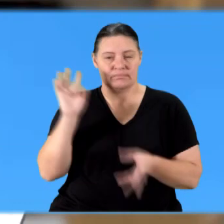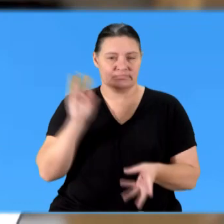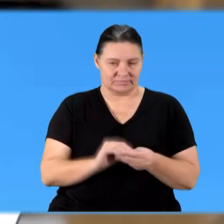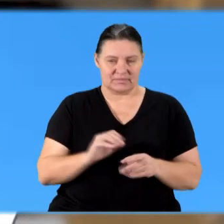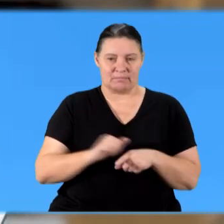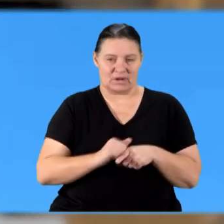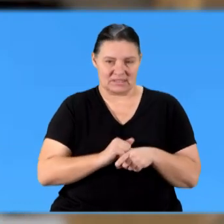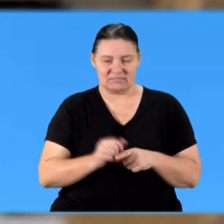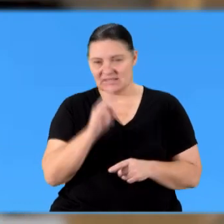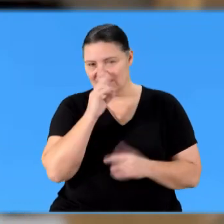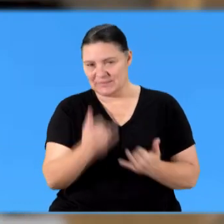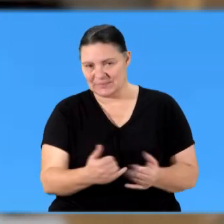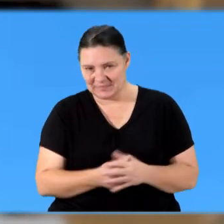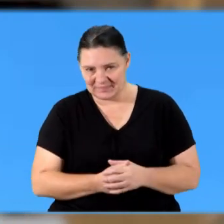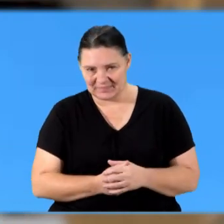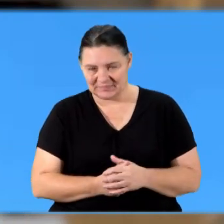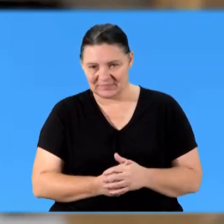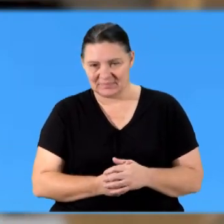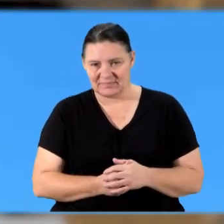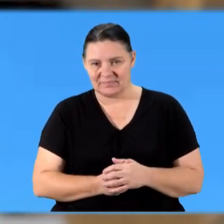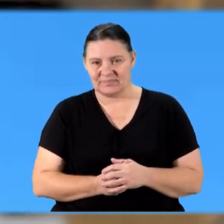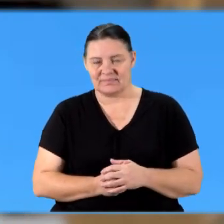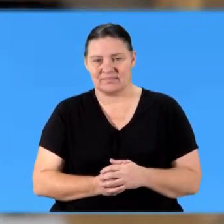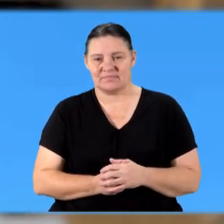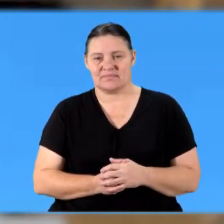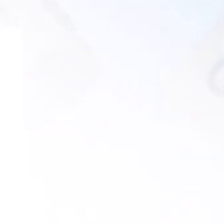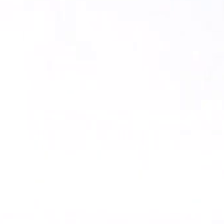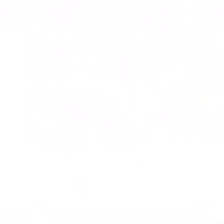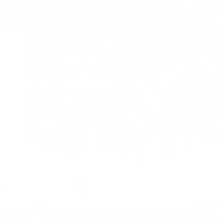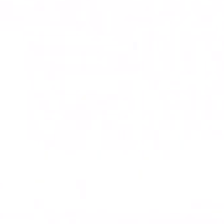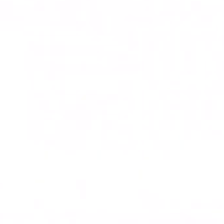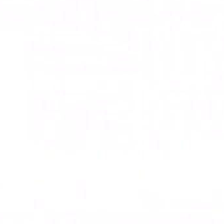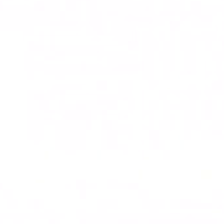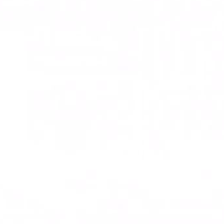break. After the break, we'll put all of this into practice. See you now.